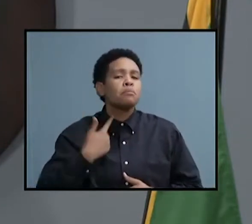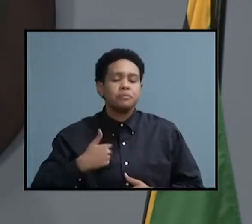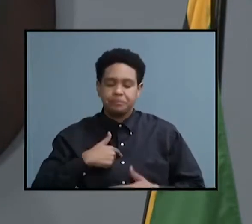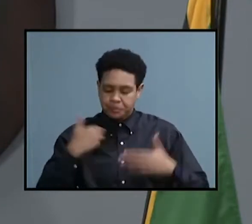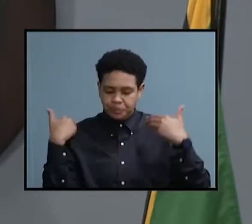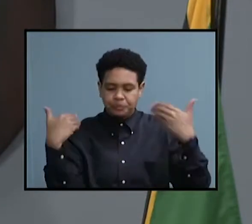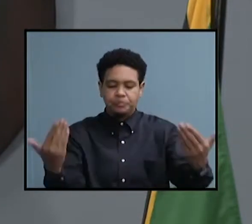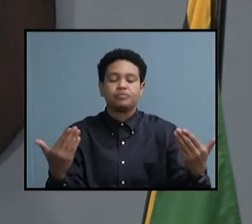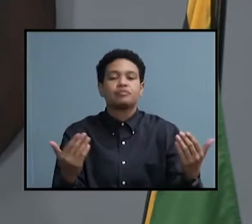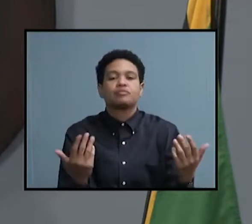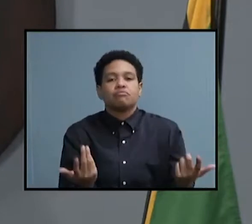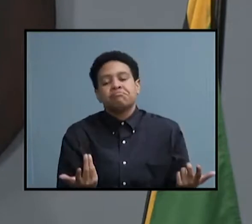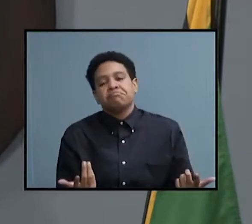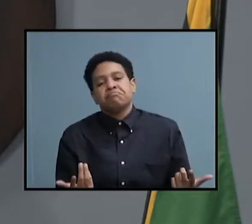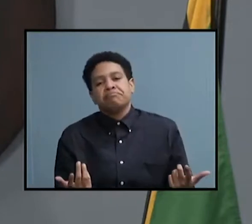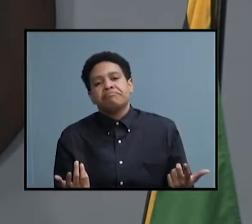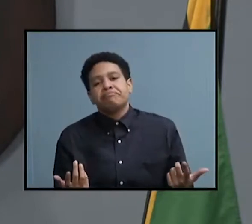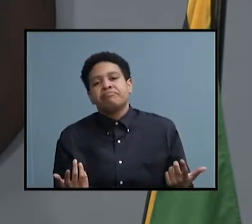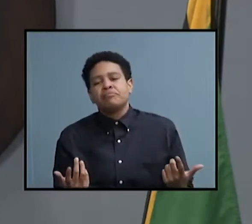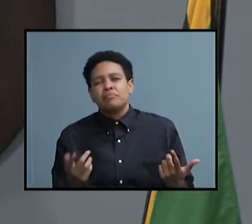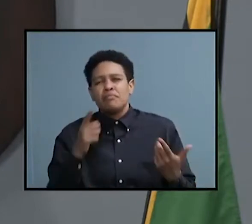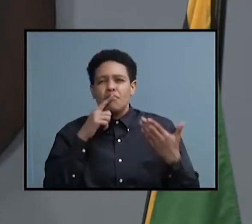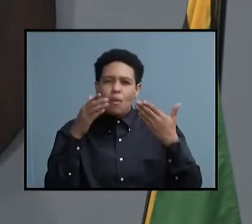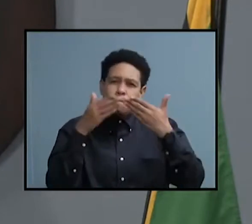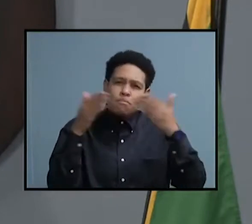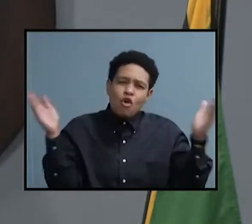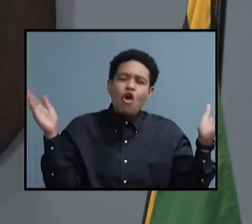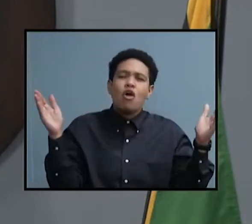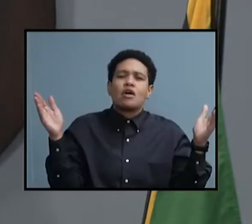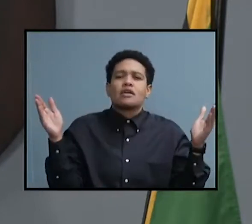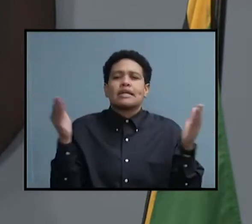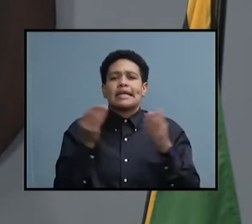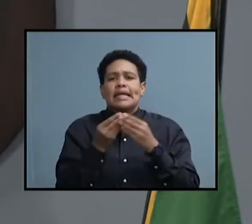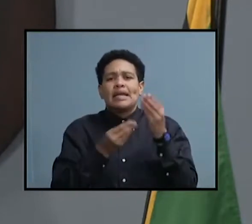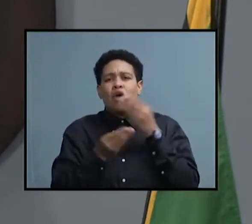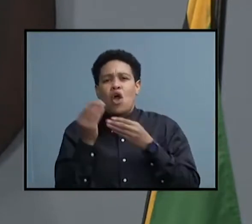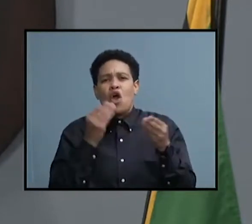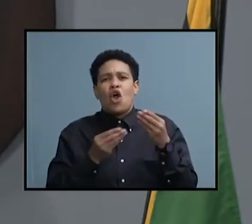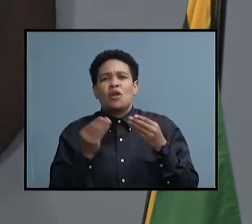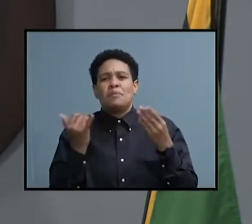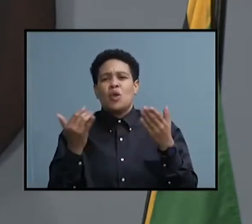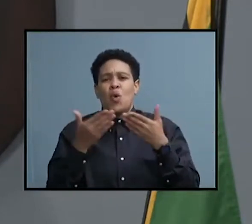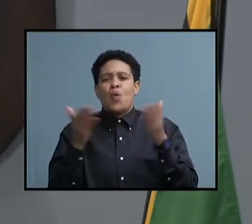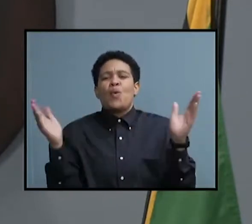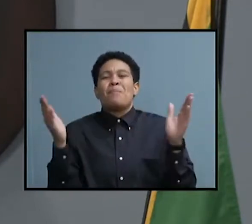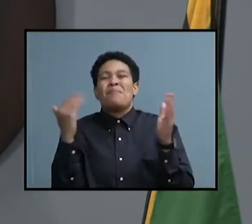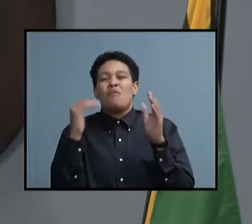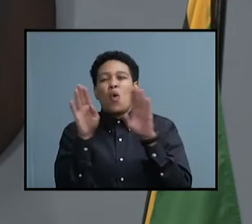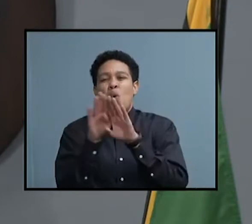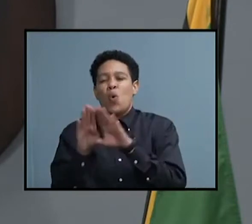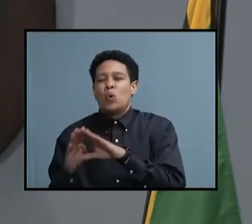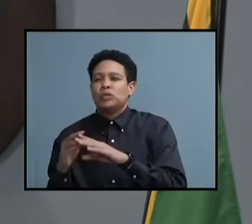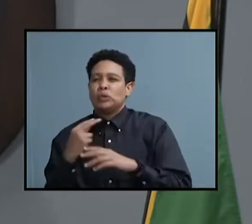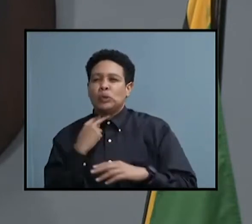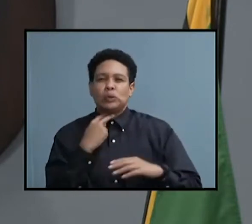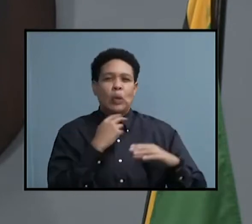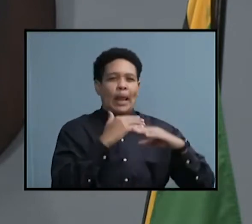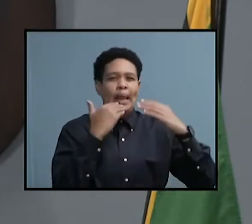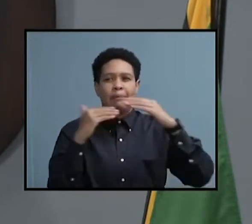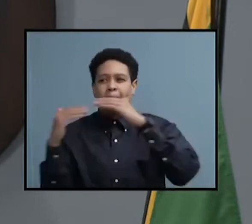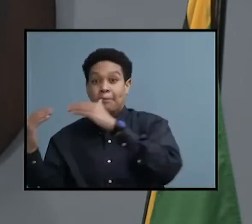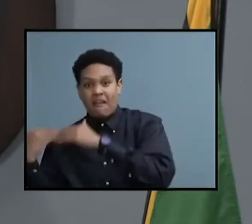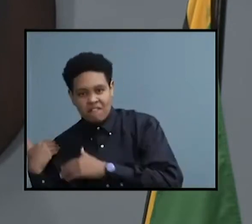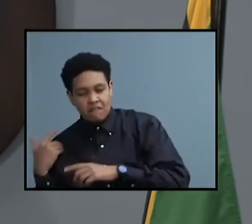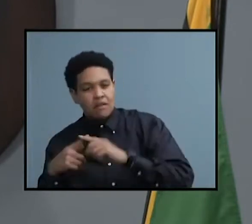moving towards a broader opening of our economy. I cannot overemphasize,